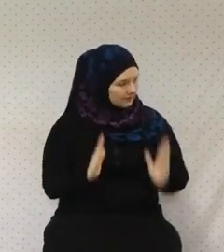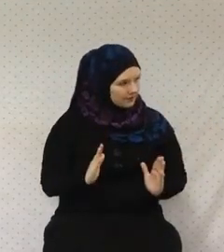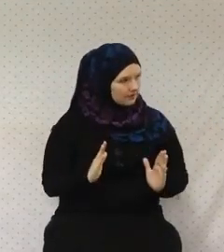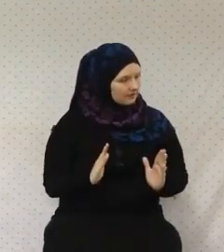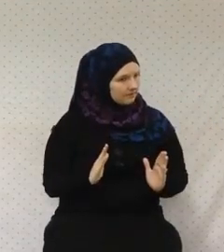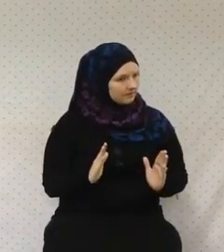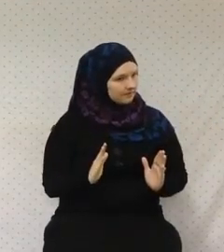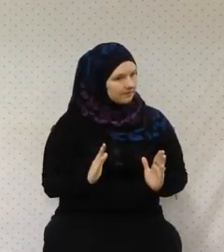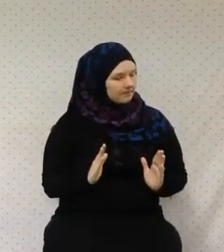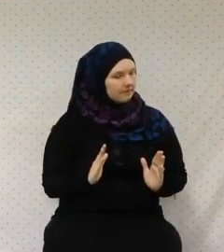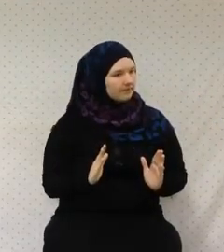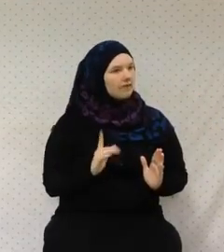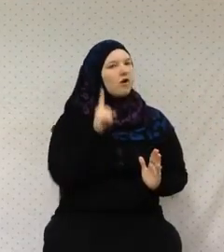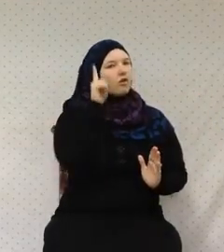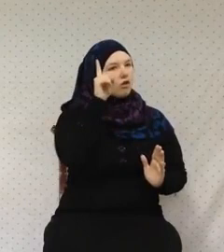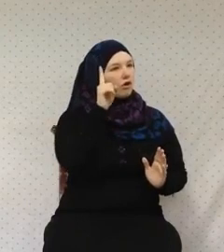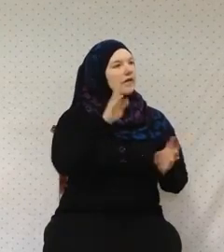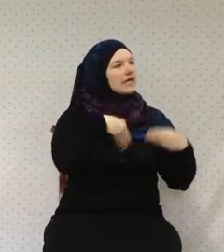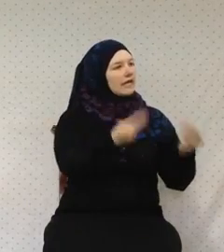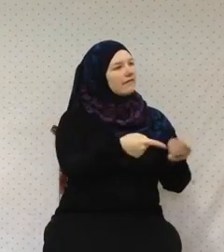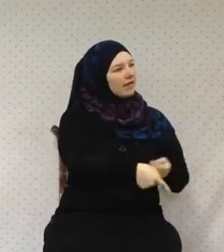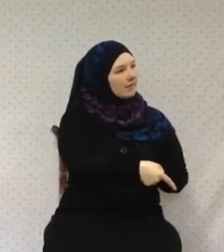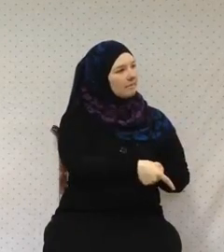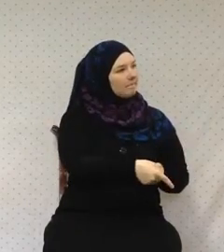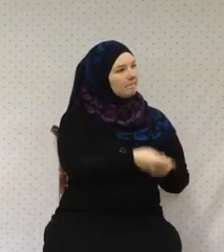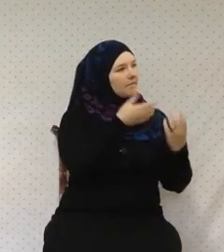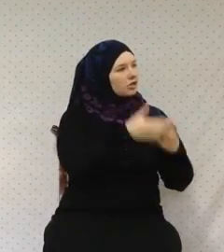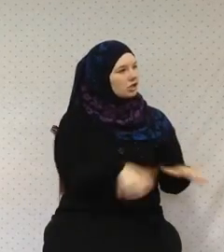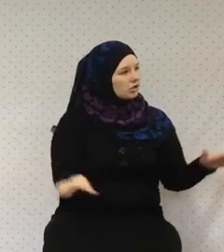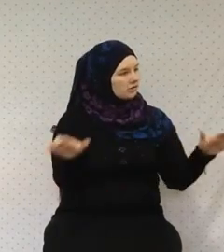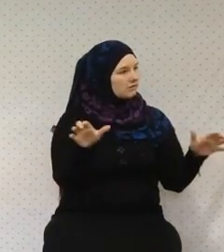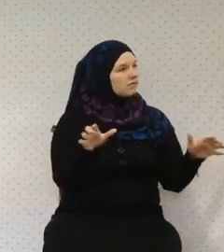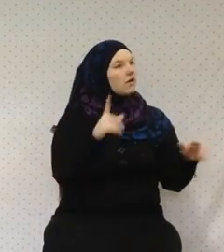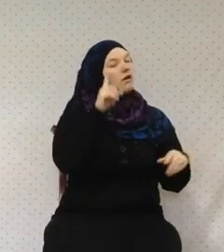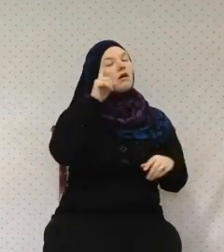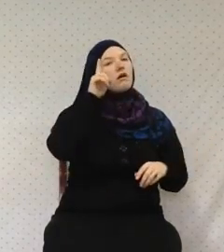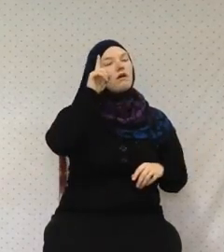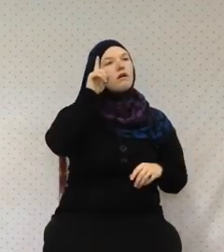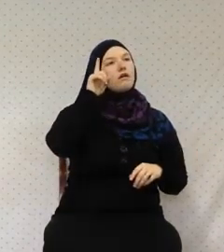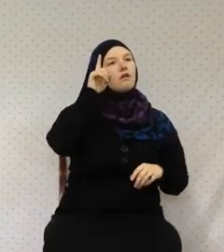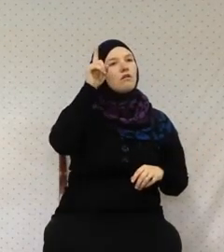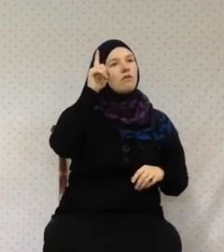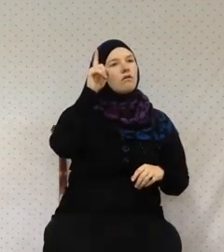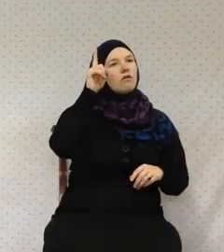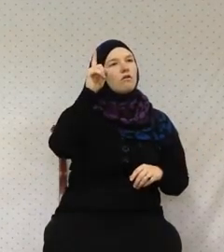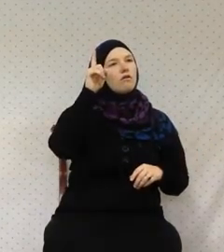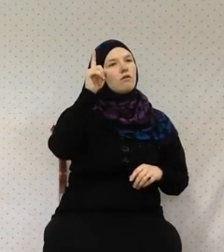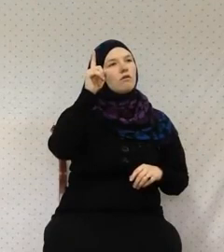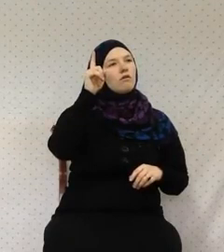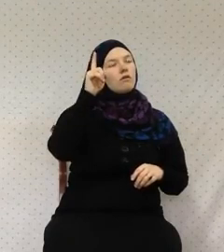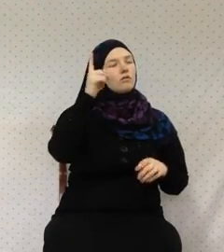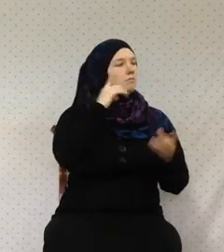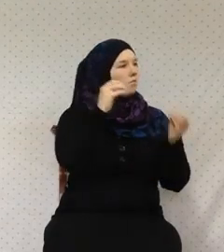servant. Allah made him empowered. And Allah subhanahu wa ta'ala, just to draw